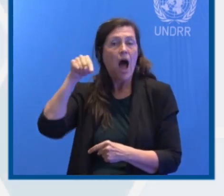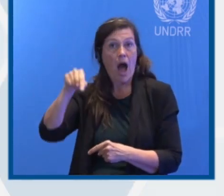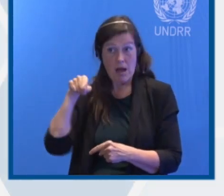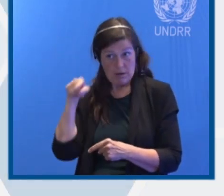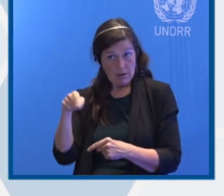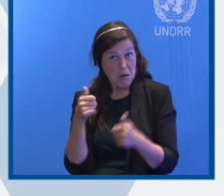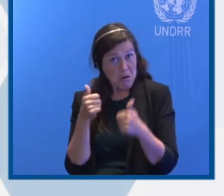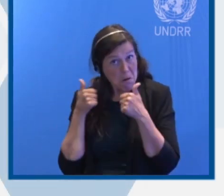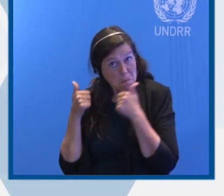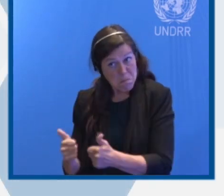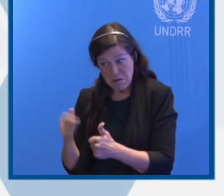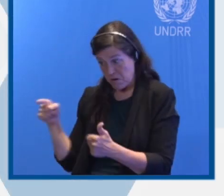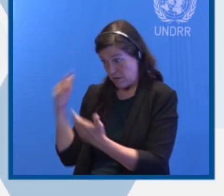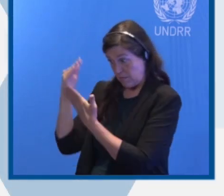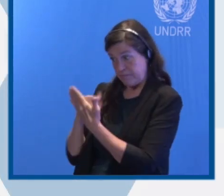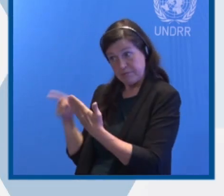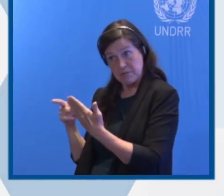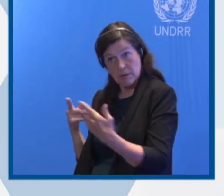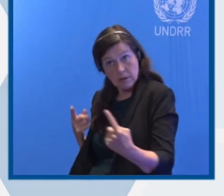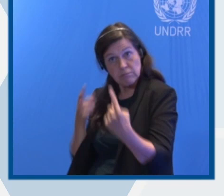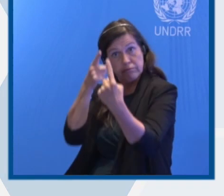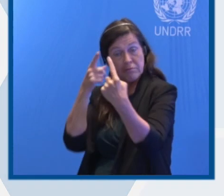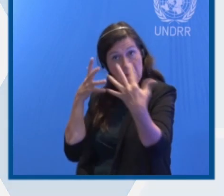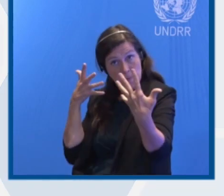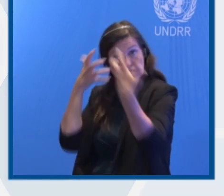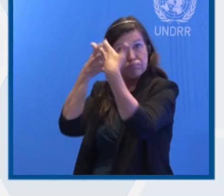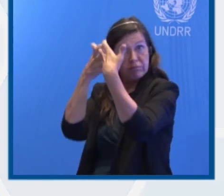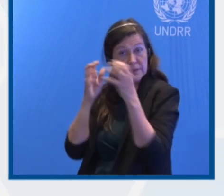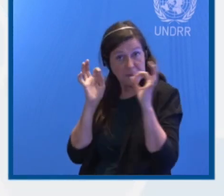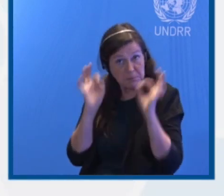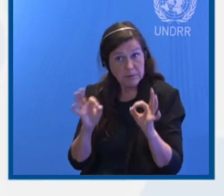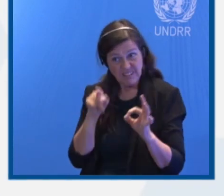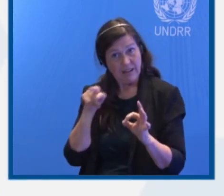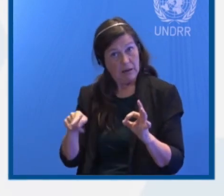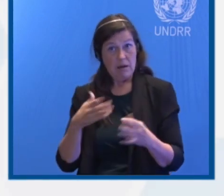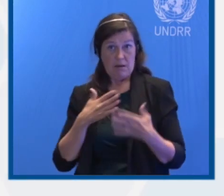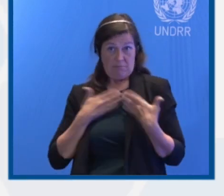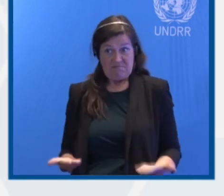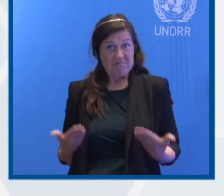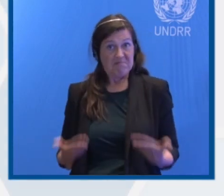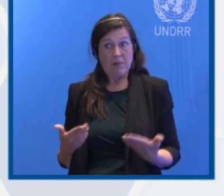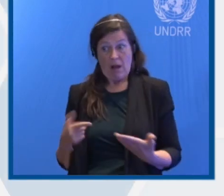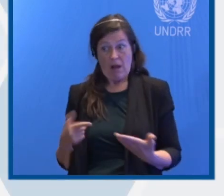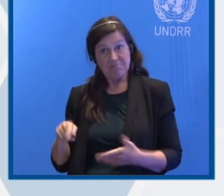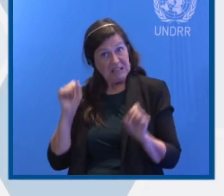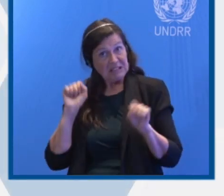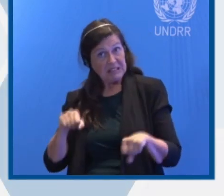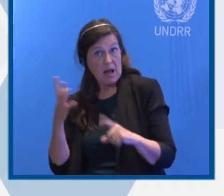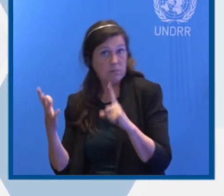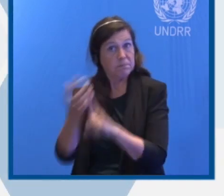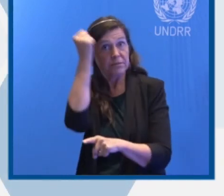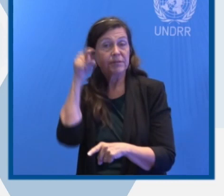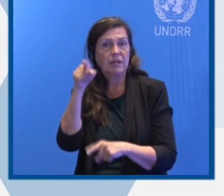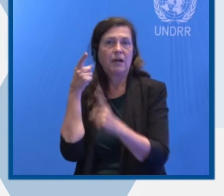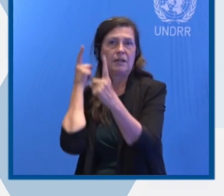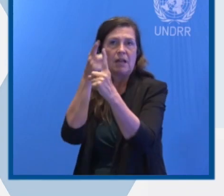disaster damage to critical infrastructure by 2030. So how adequate our efforts have been to achieve target D? And